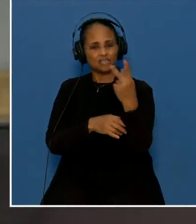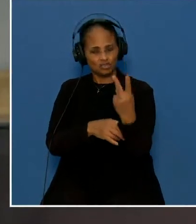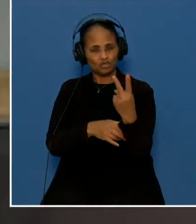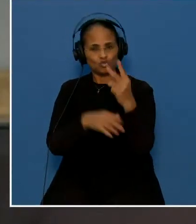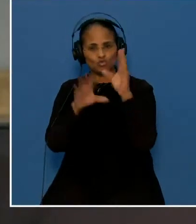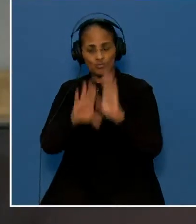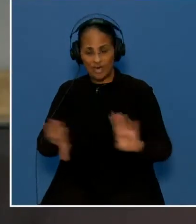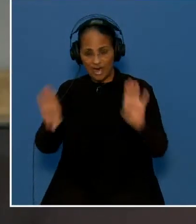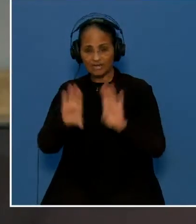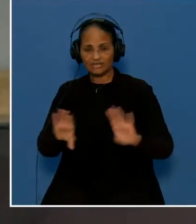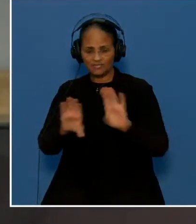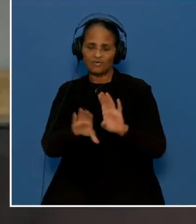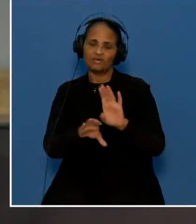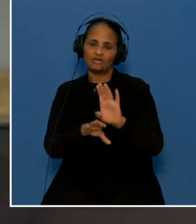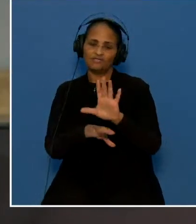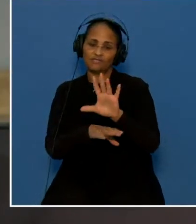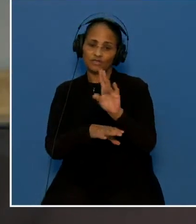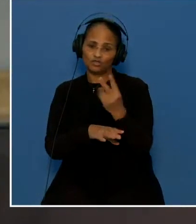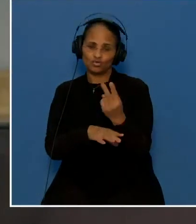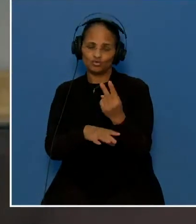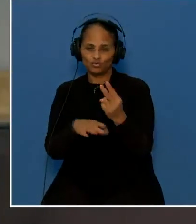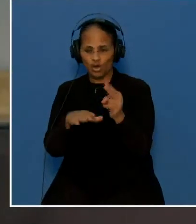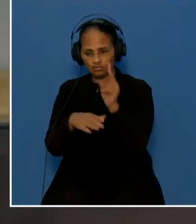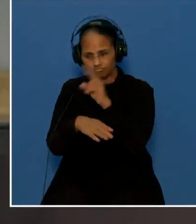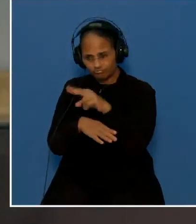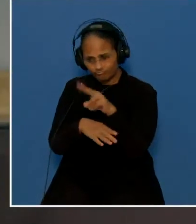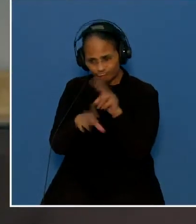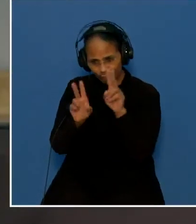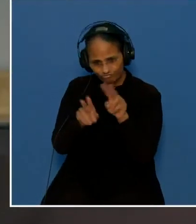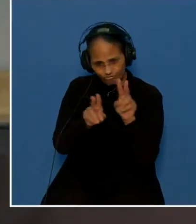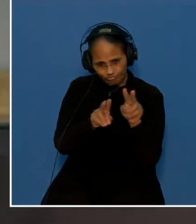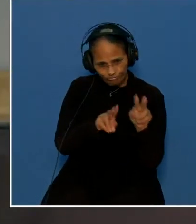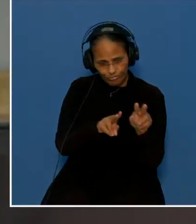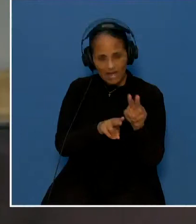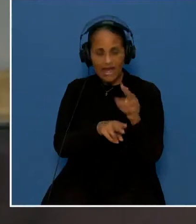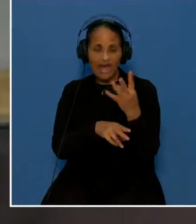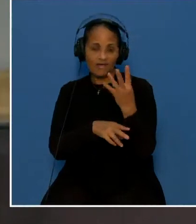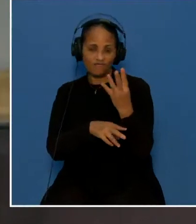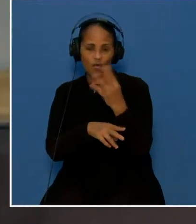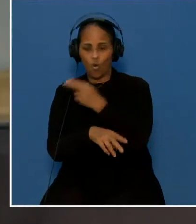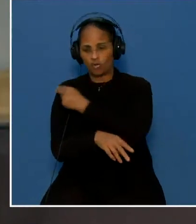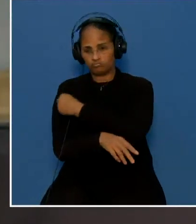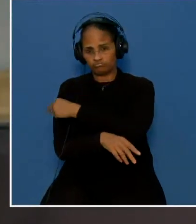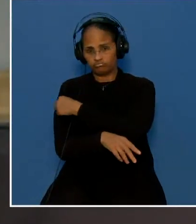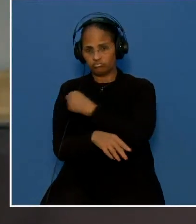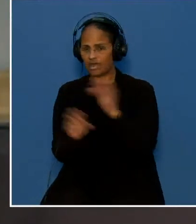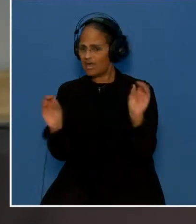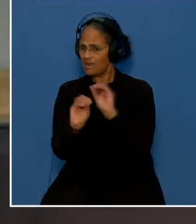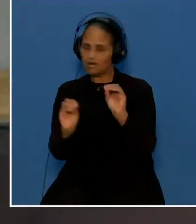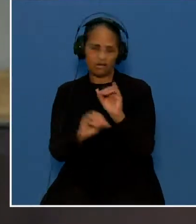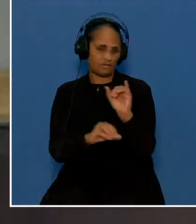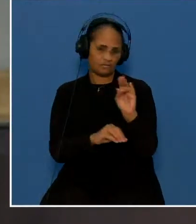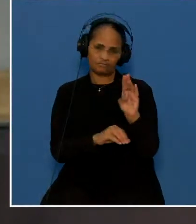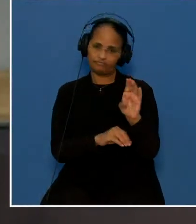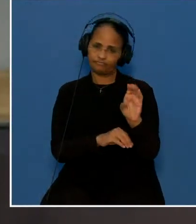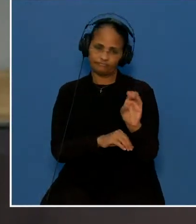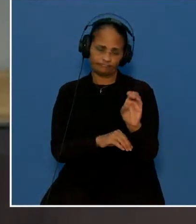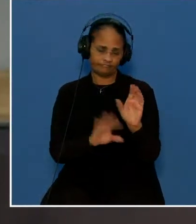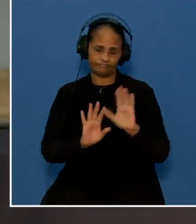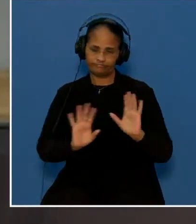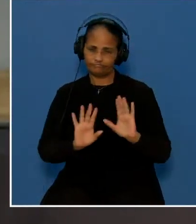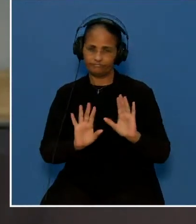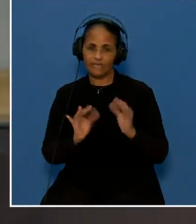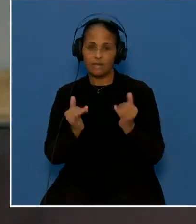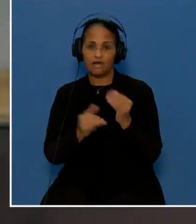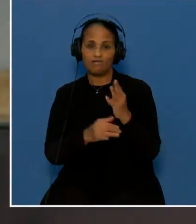which 158 are under public health monitoring, and 4 are hospitalized and none are in critical care. A